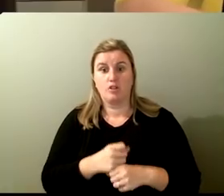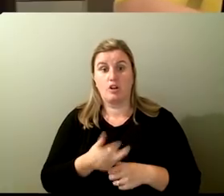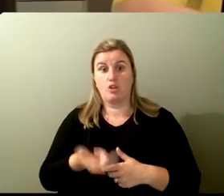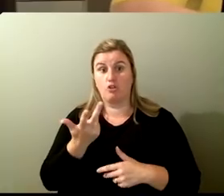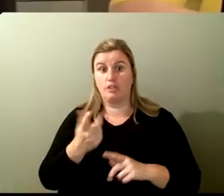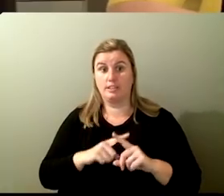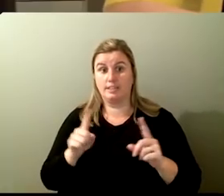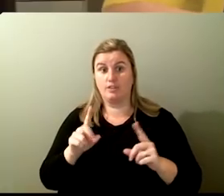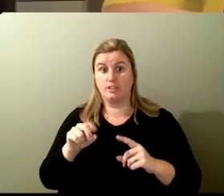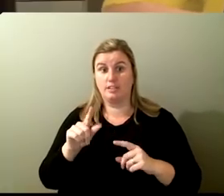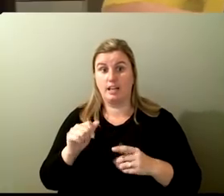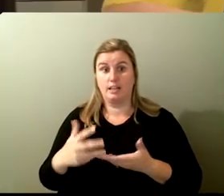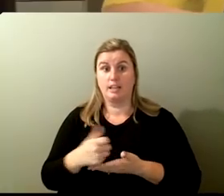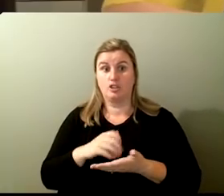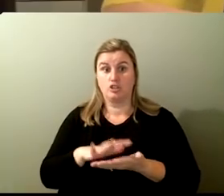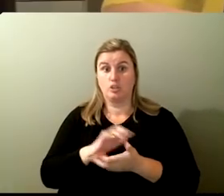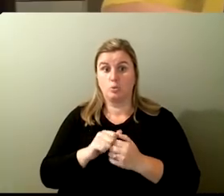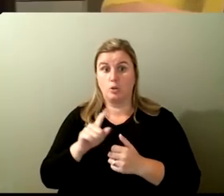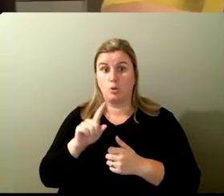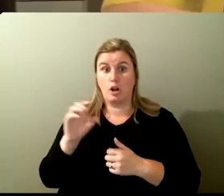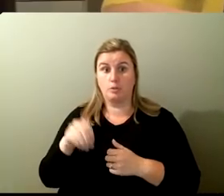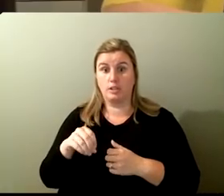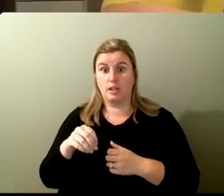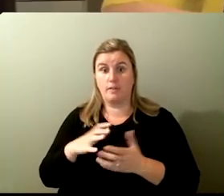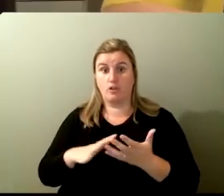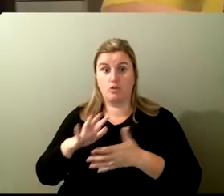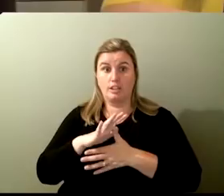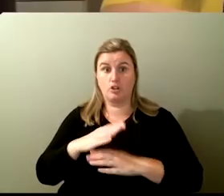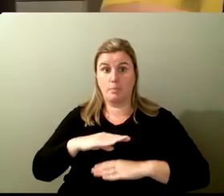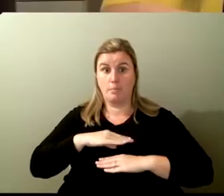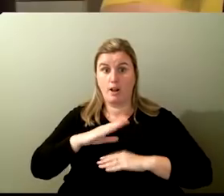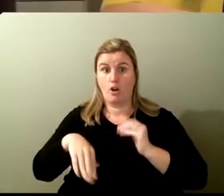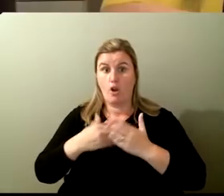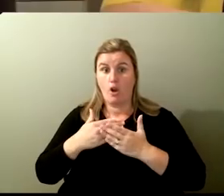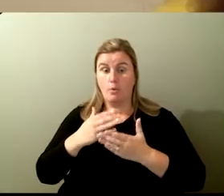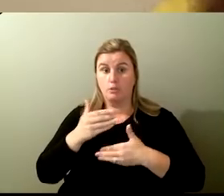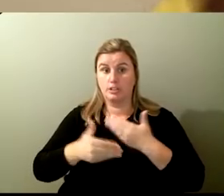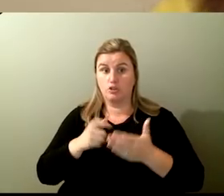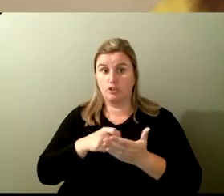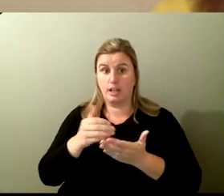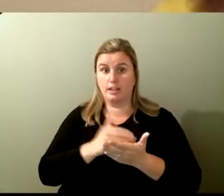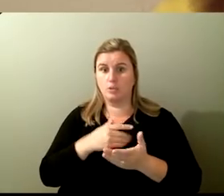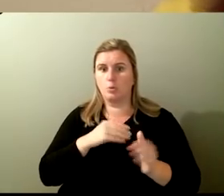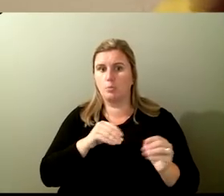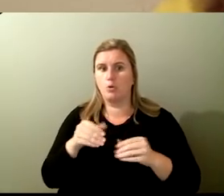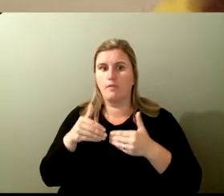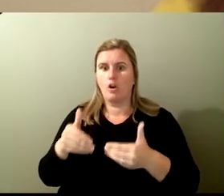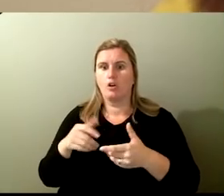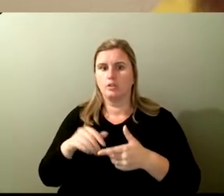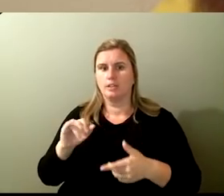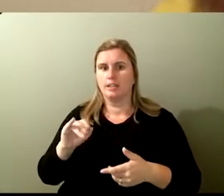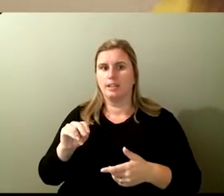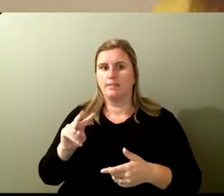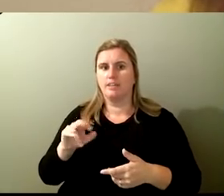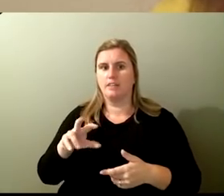different data collection sheets with 100% of the criteria met on procedural checklist, we will move on to the in vivo